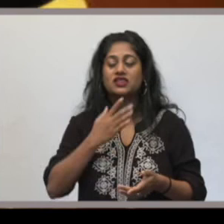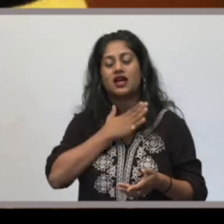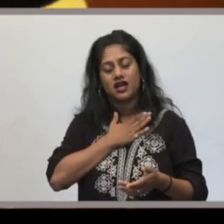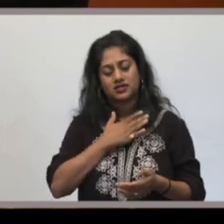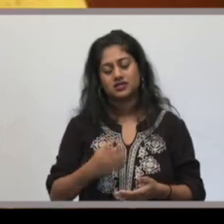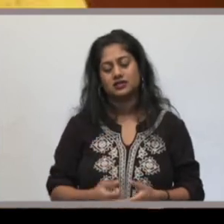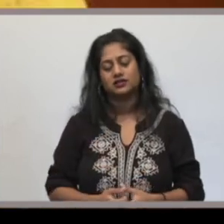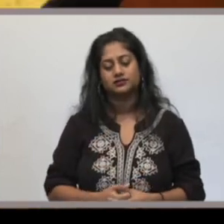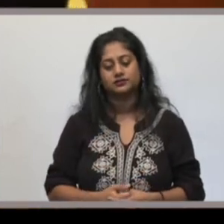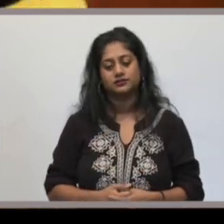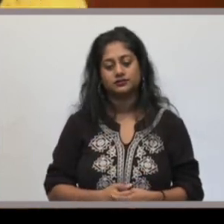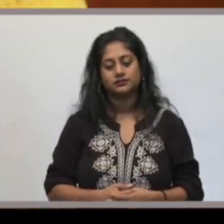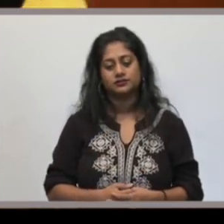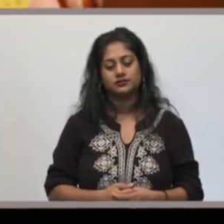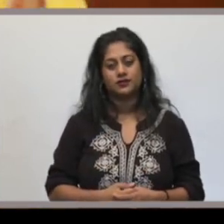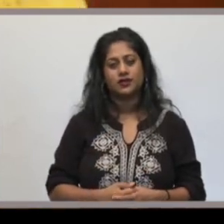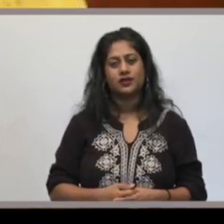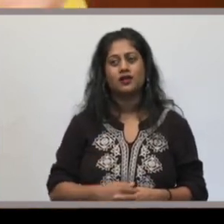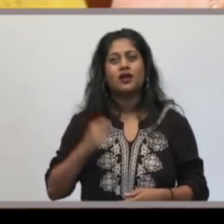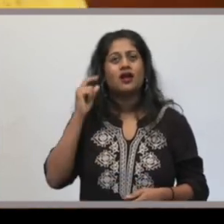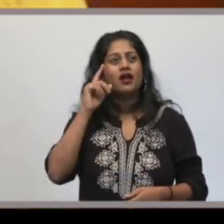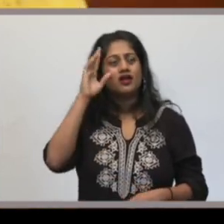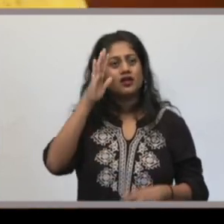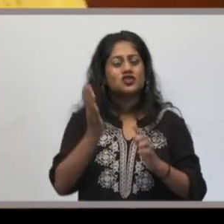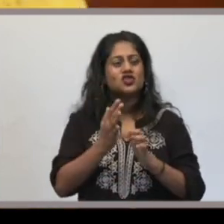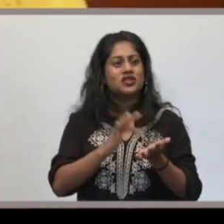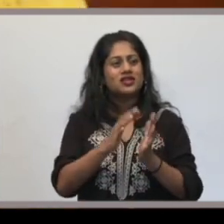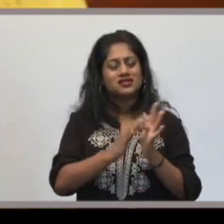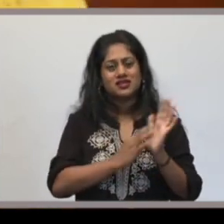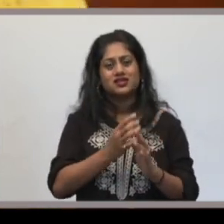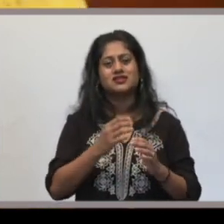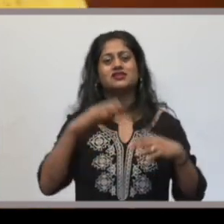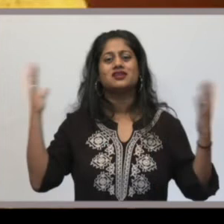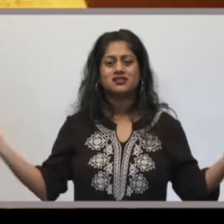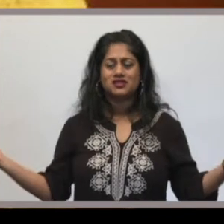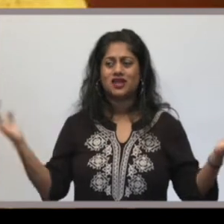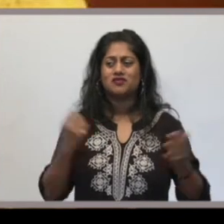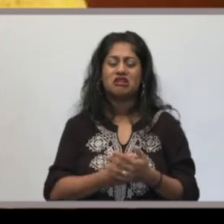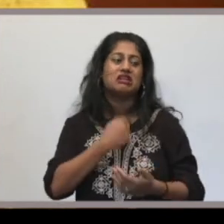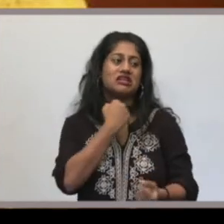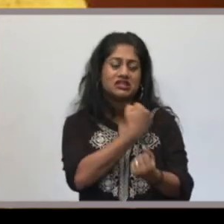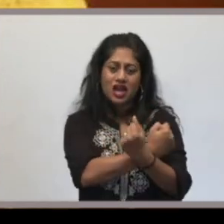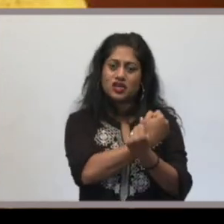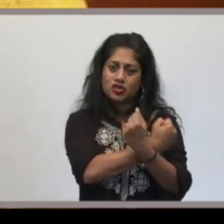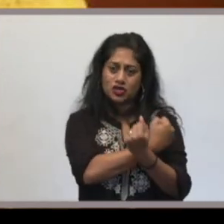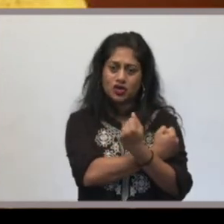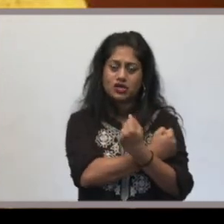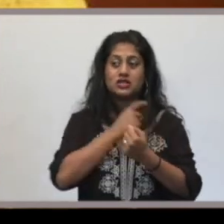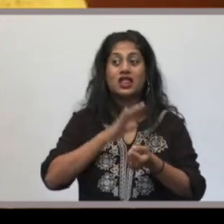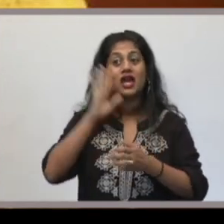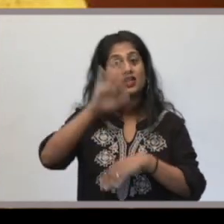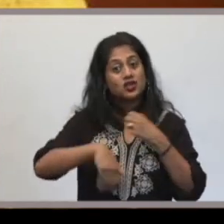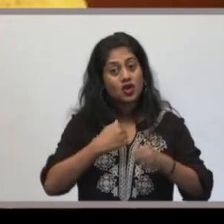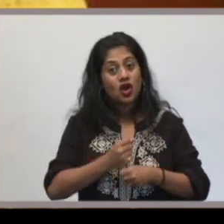I'm going to send you another helper, send you a friend. All these words used equals comforter. He's the